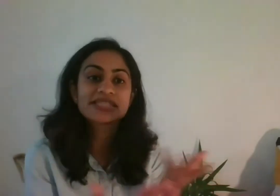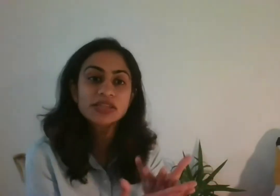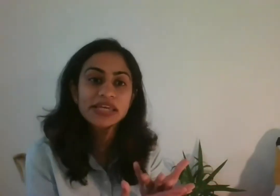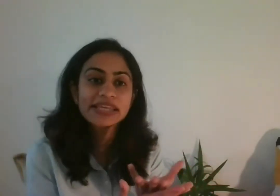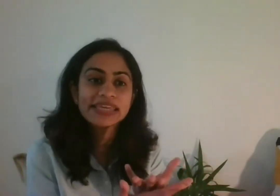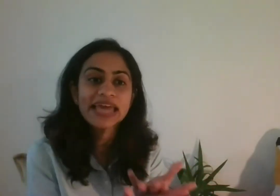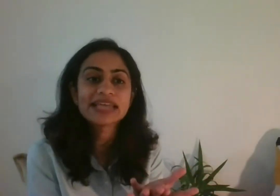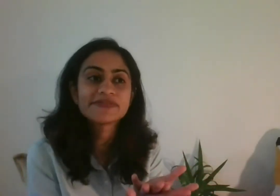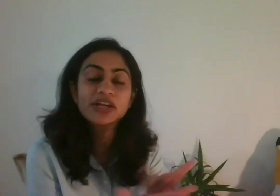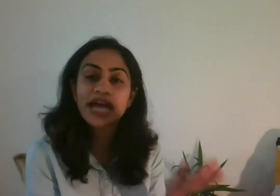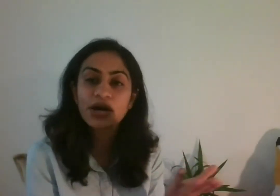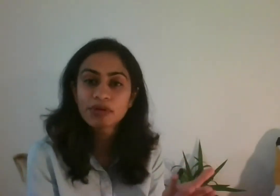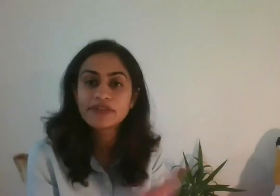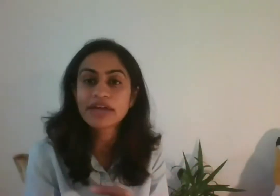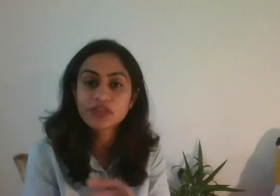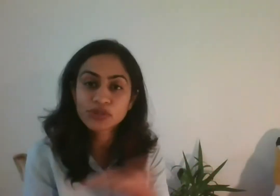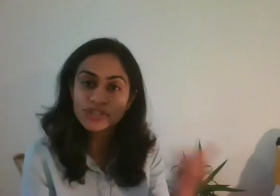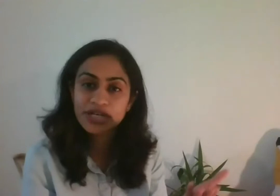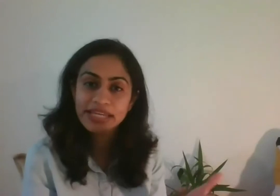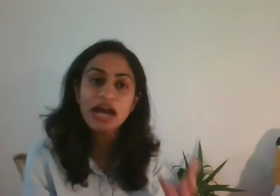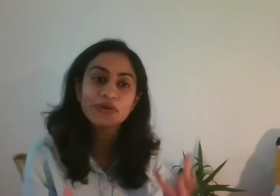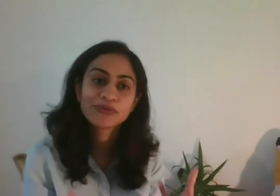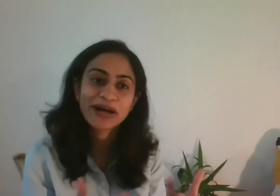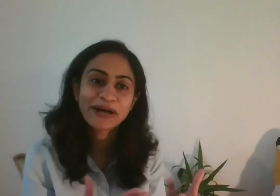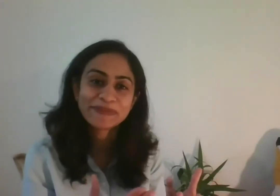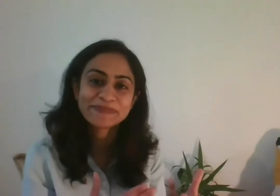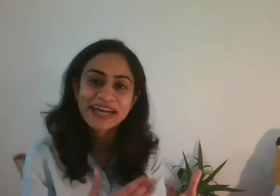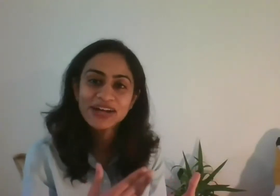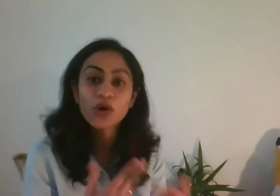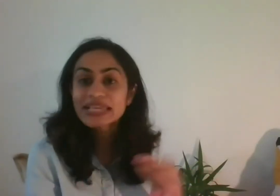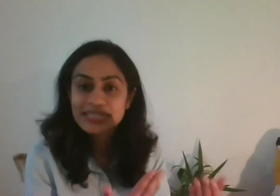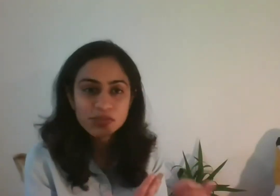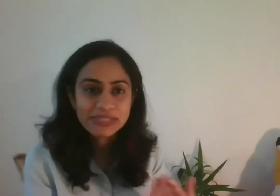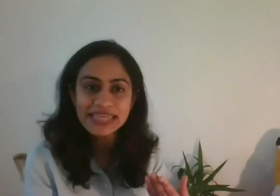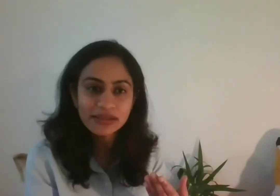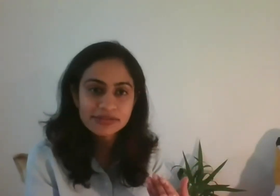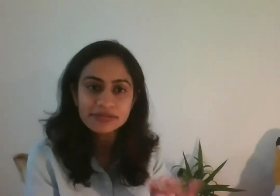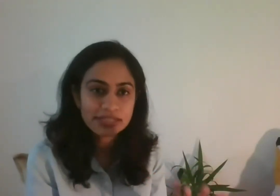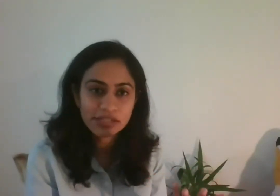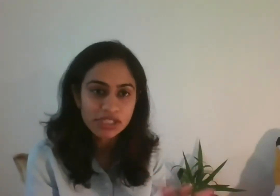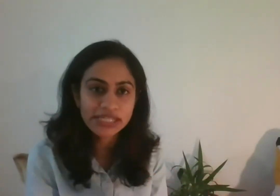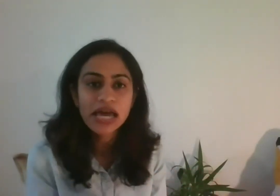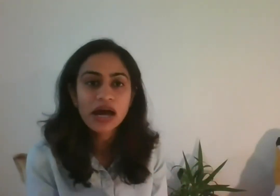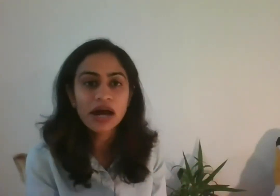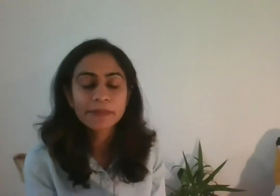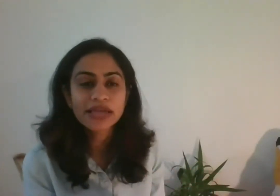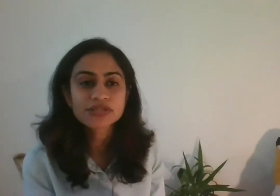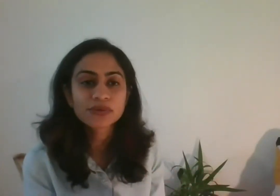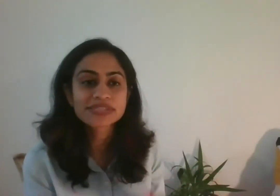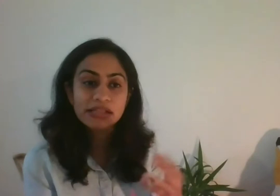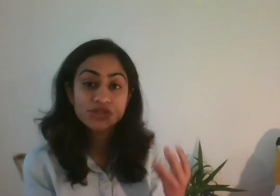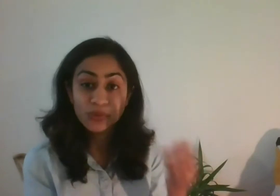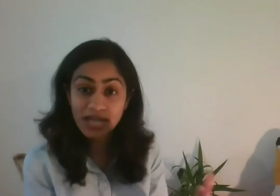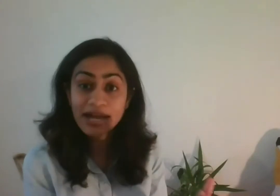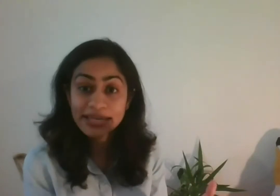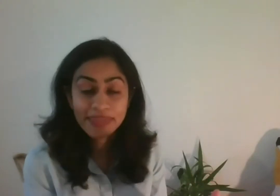because it has figured out evolutionarily how to coexist with cells, essentially. Right. And so